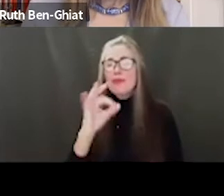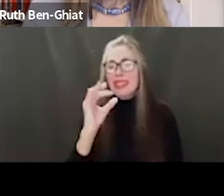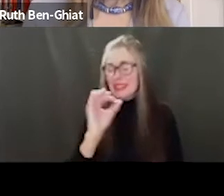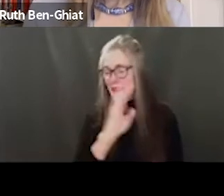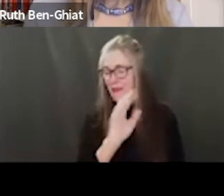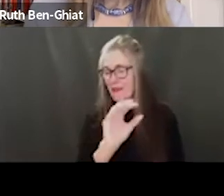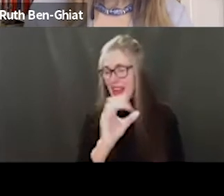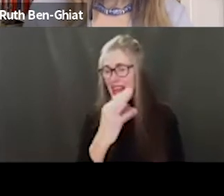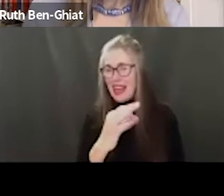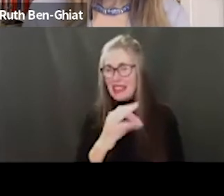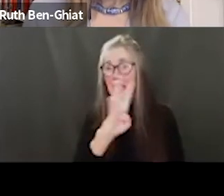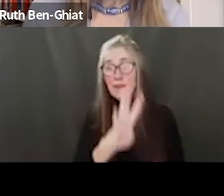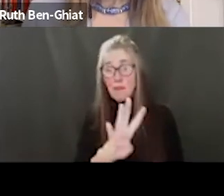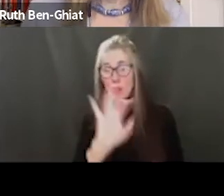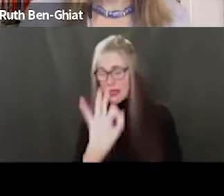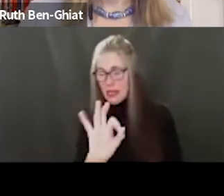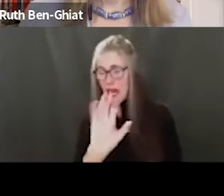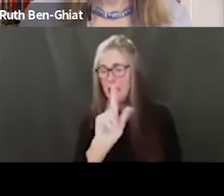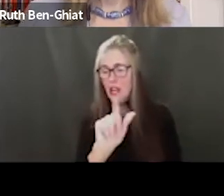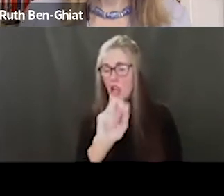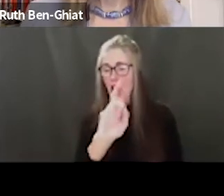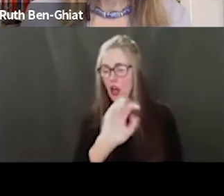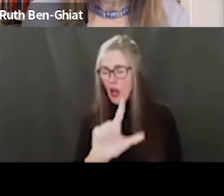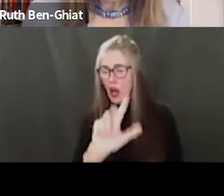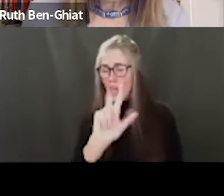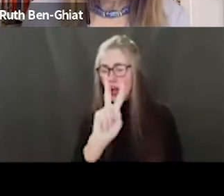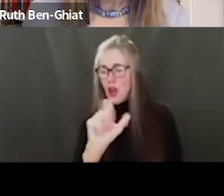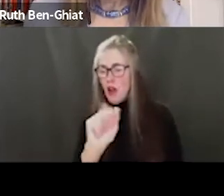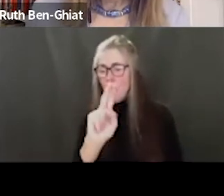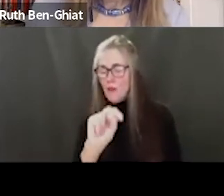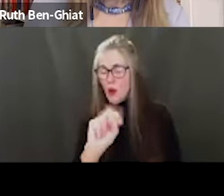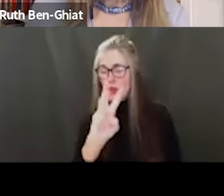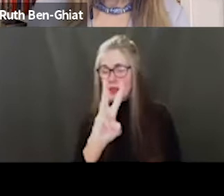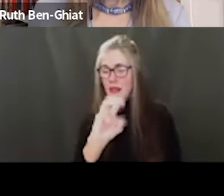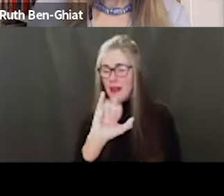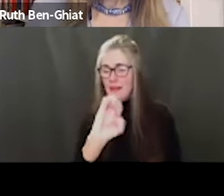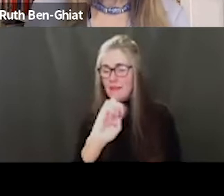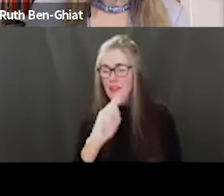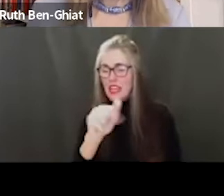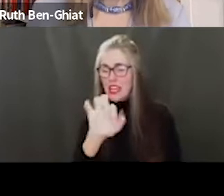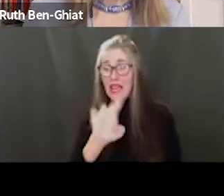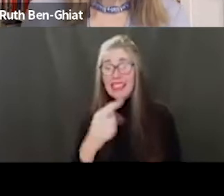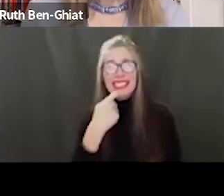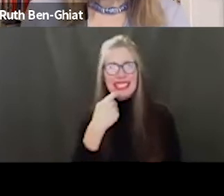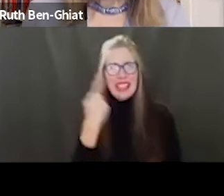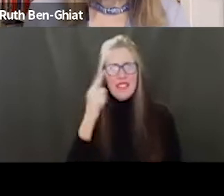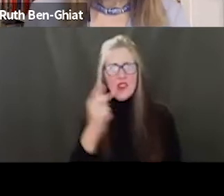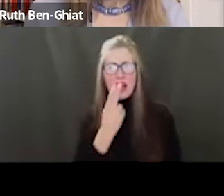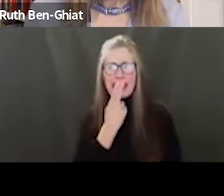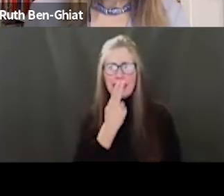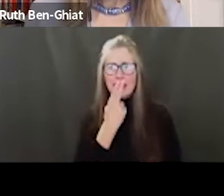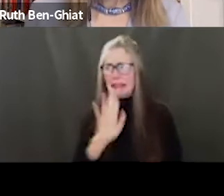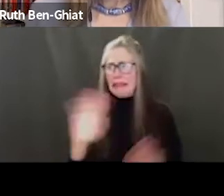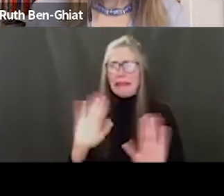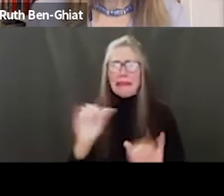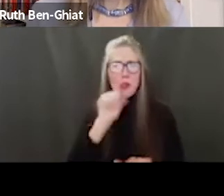news. Don't mention anything that is not as he conceives it to be. So this situation is familiar to those